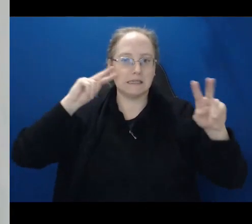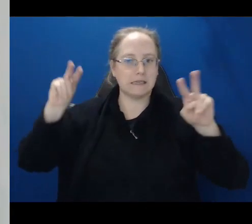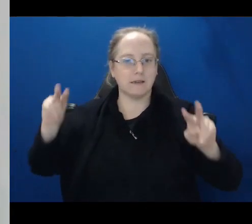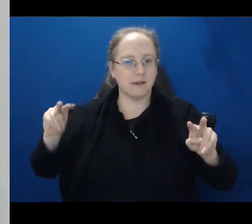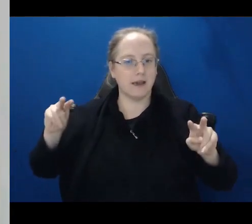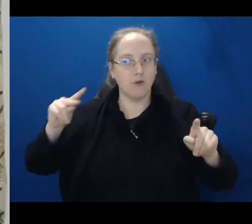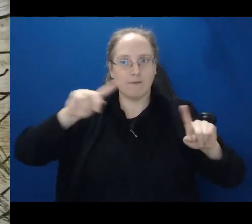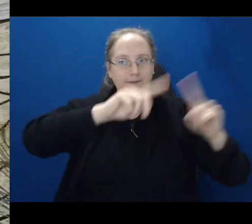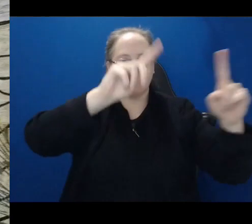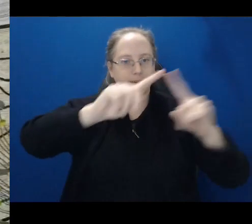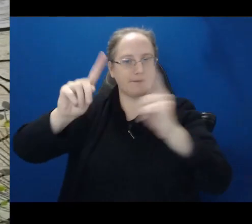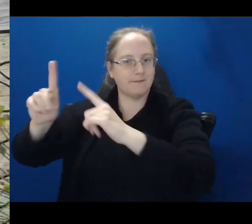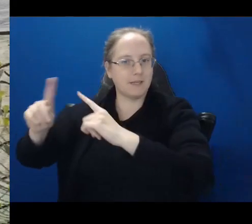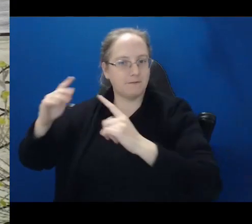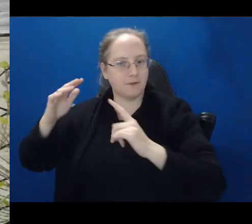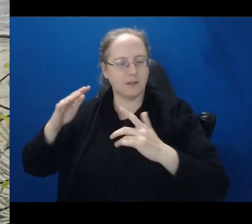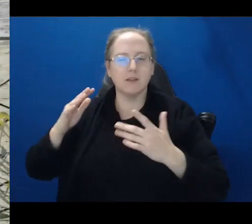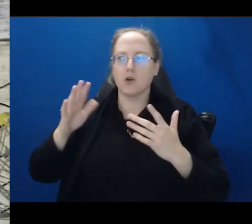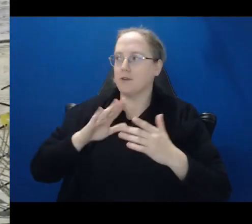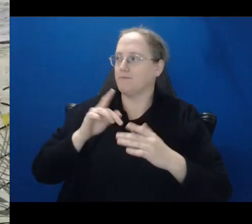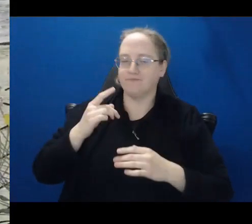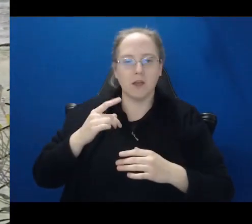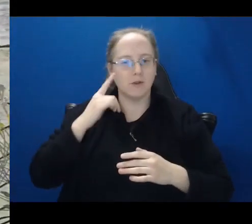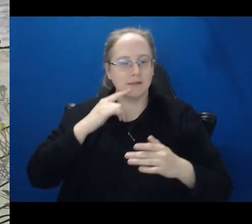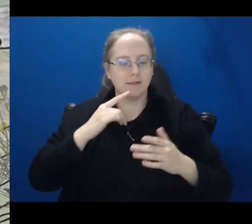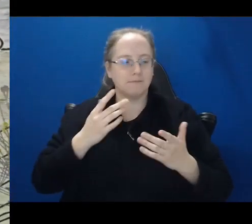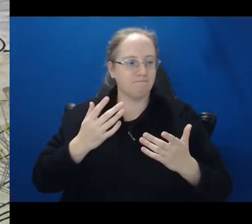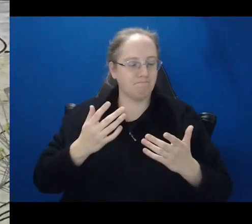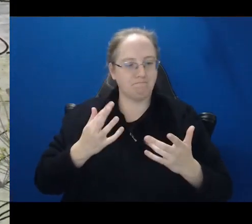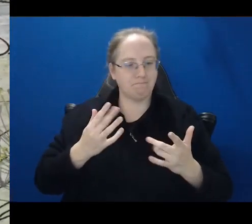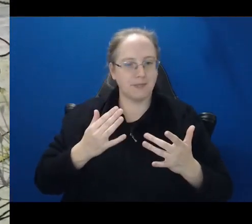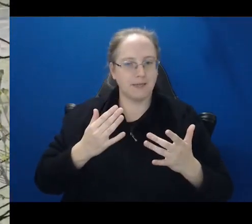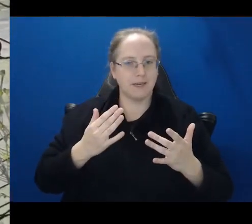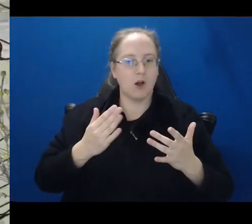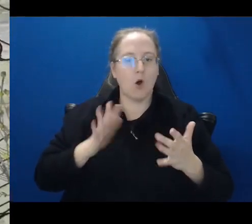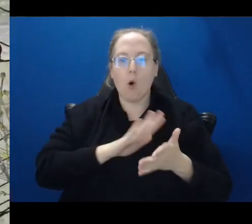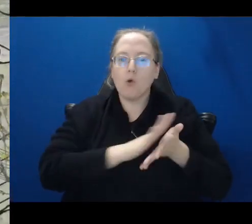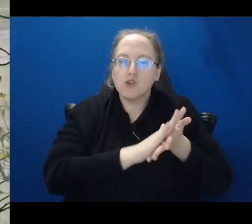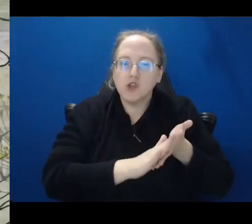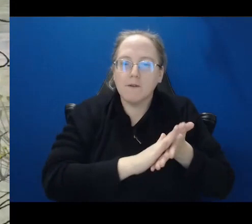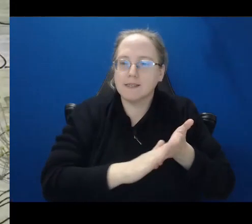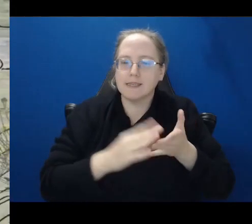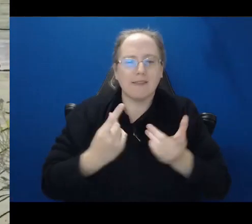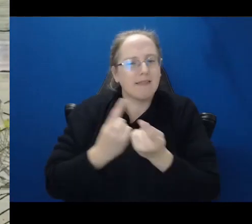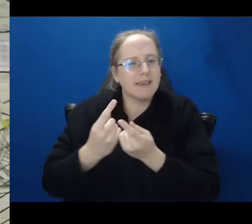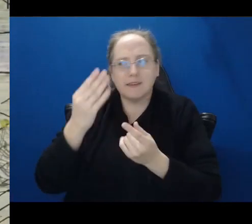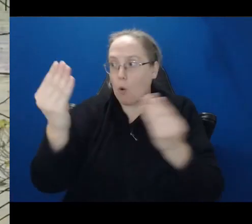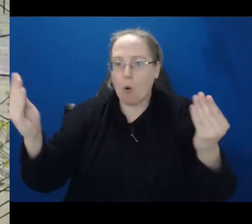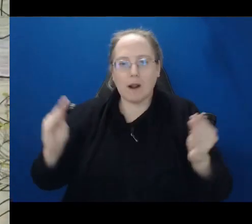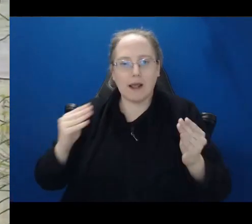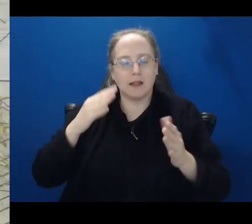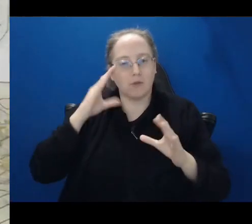of the surfaces and the content of the room are talking to each other at the same